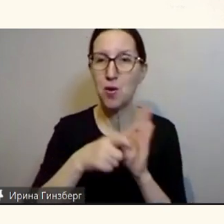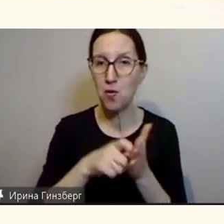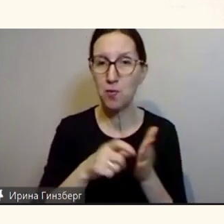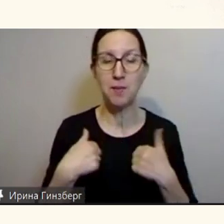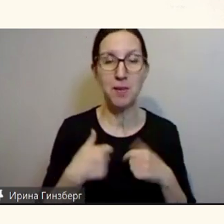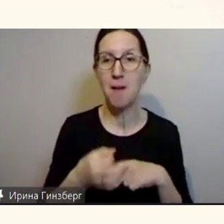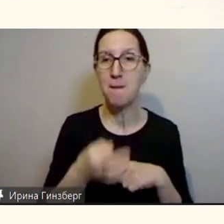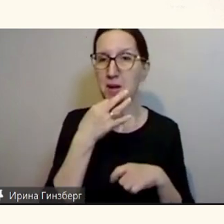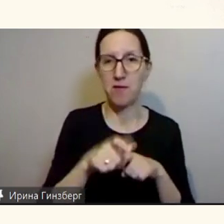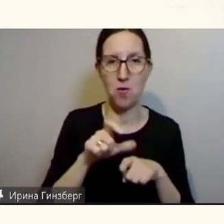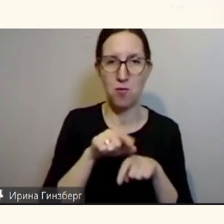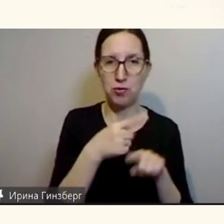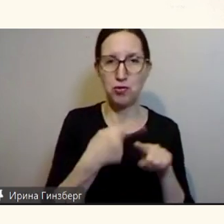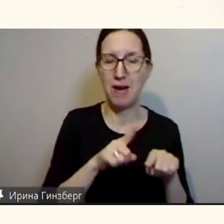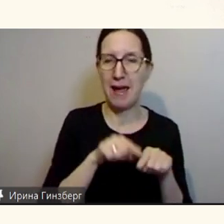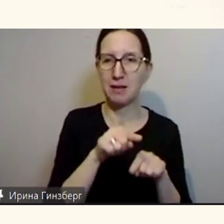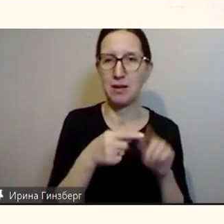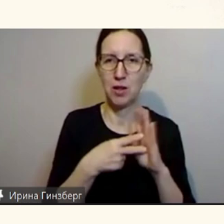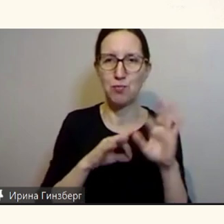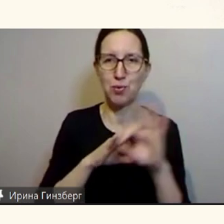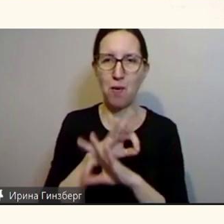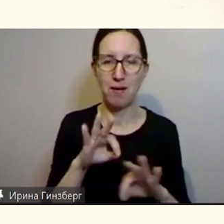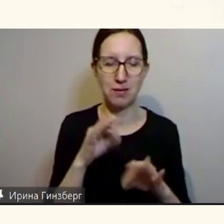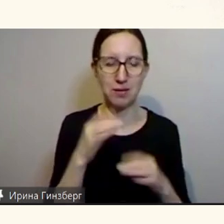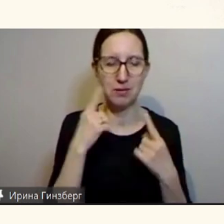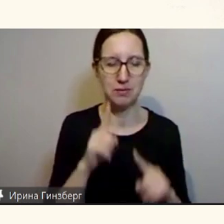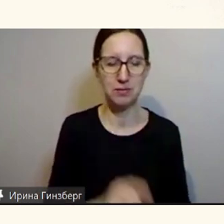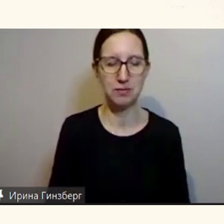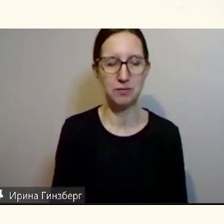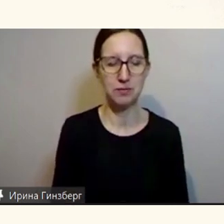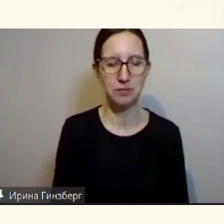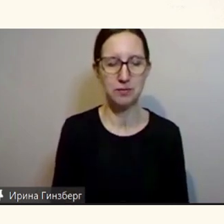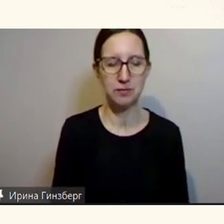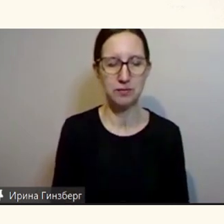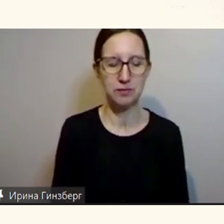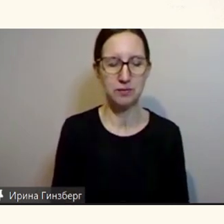we showed a small work like the Four Hands.